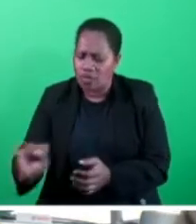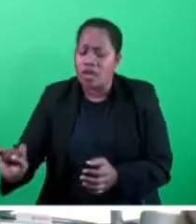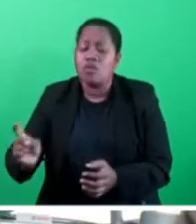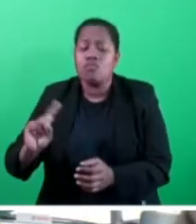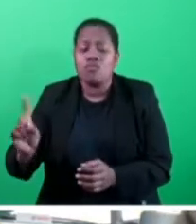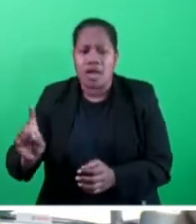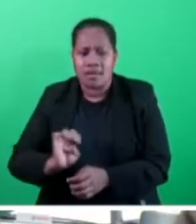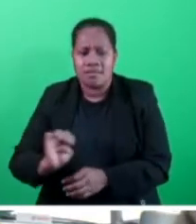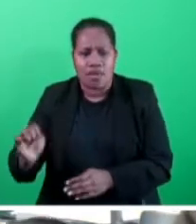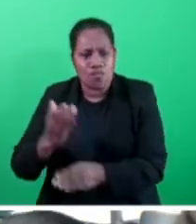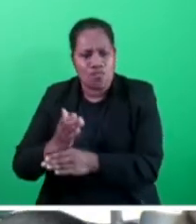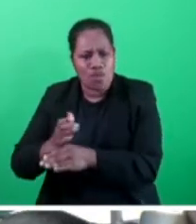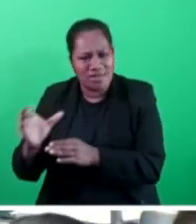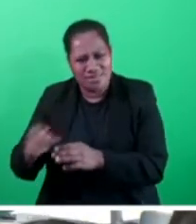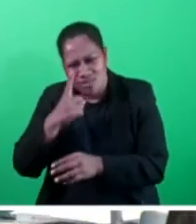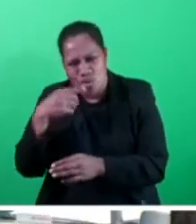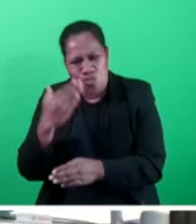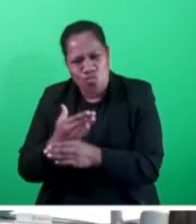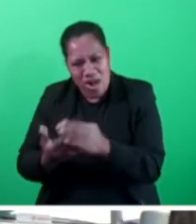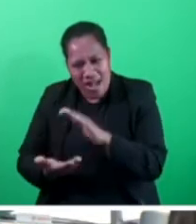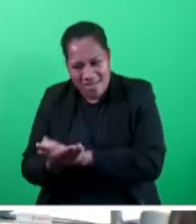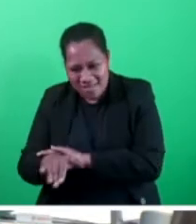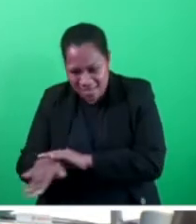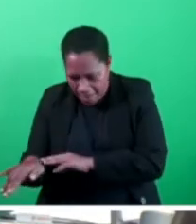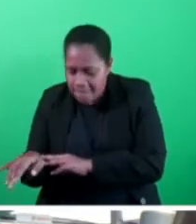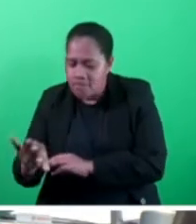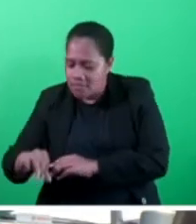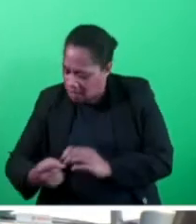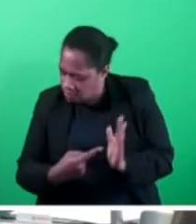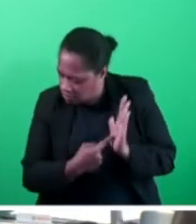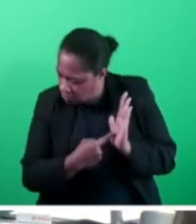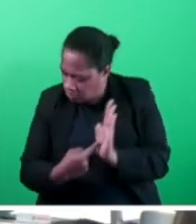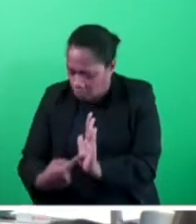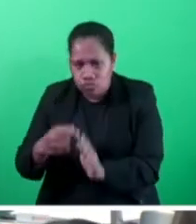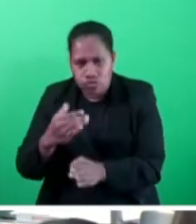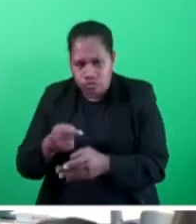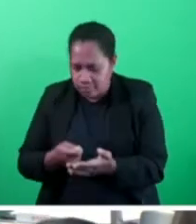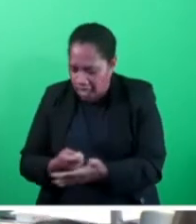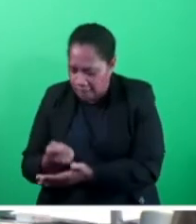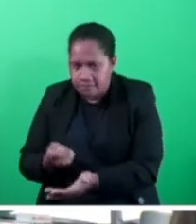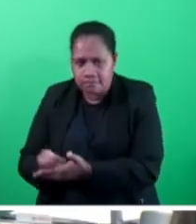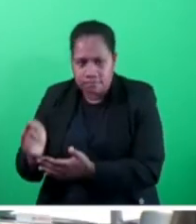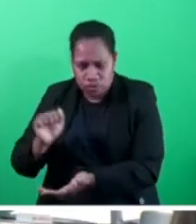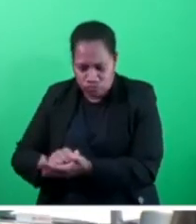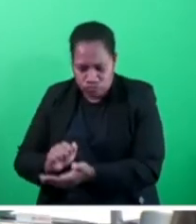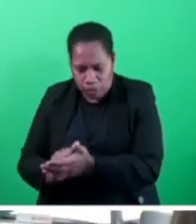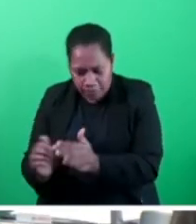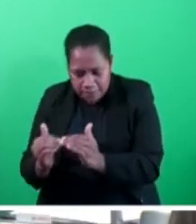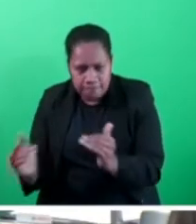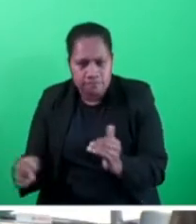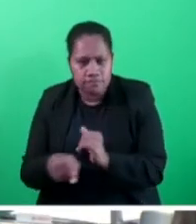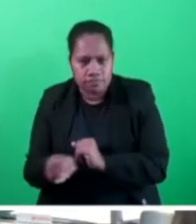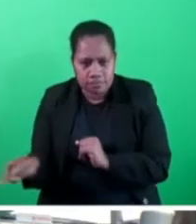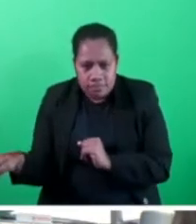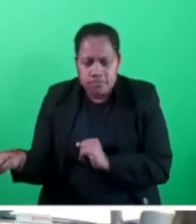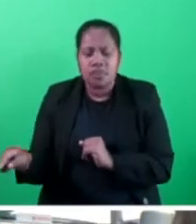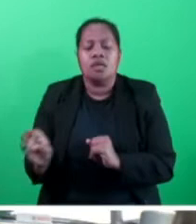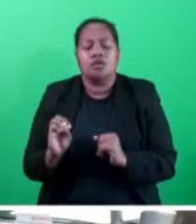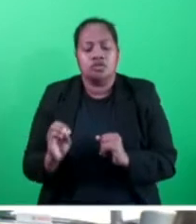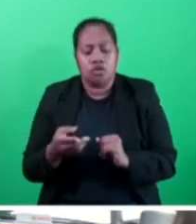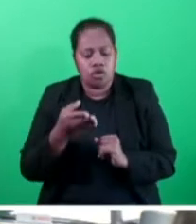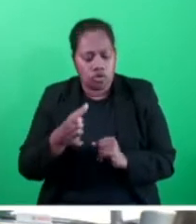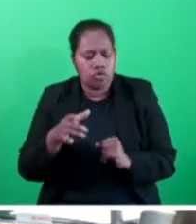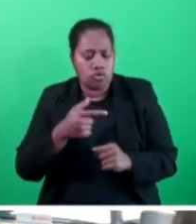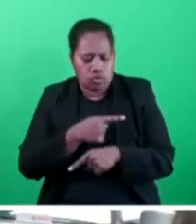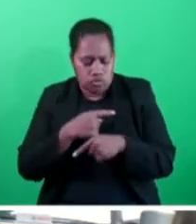said, my ministry conducts proactive labor inspection to employers and workers in ensuring that the terms and conditions are